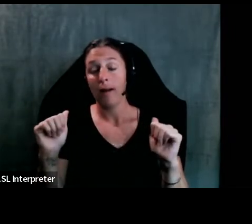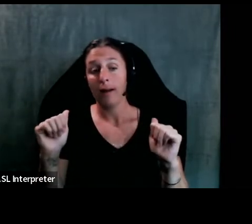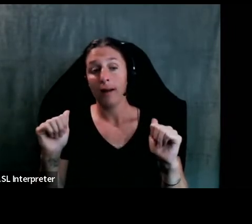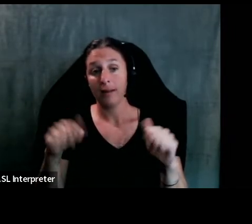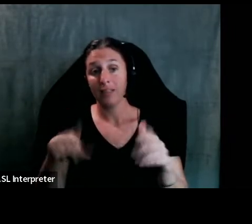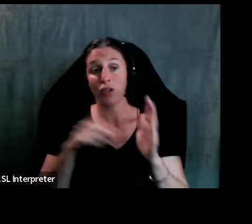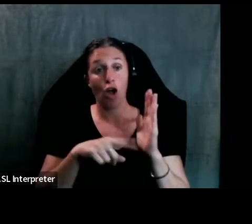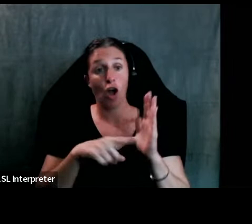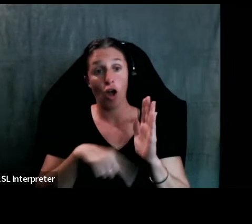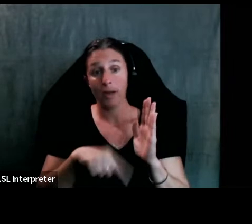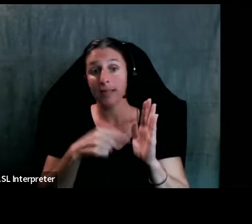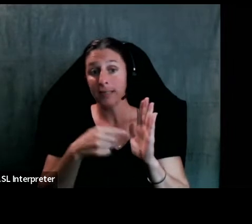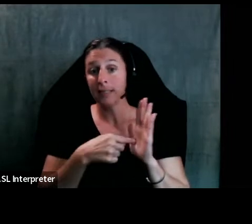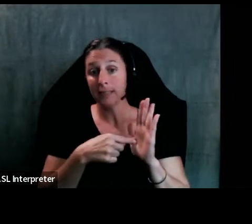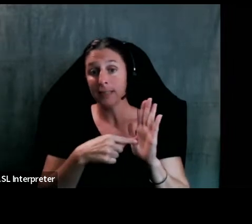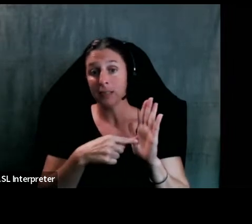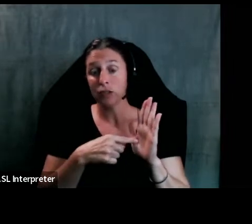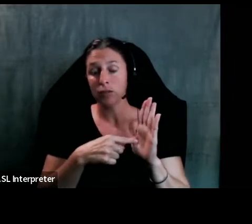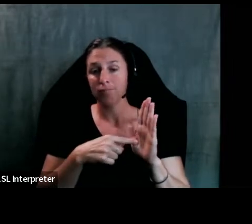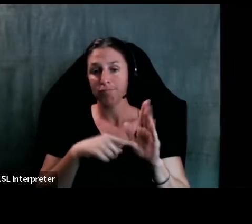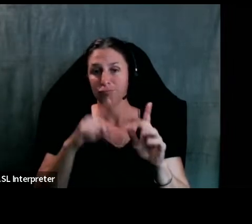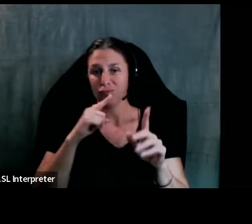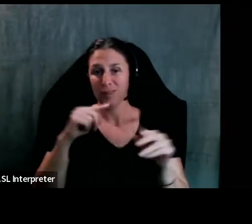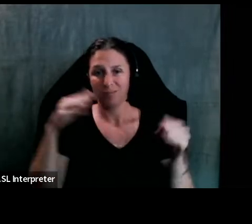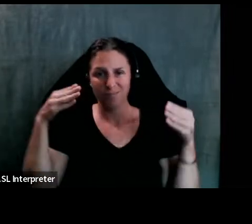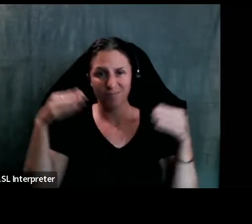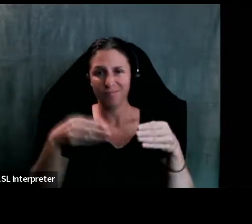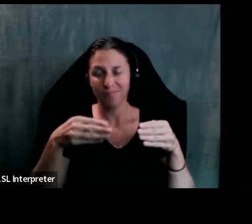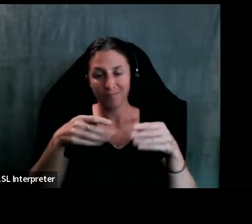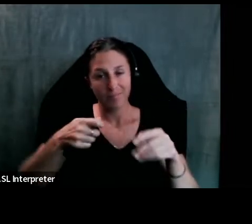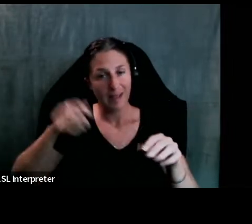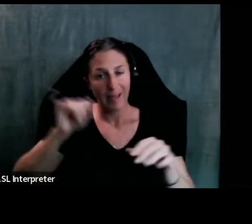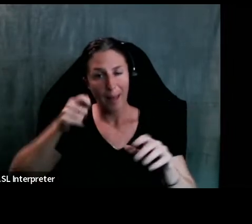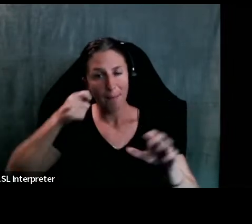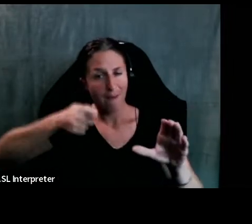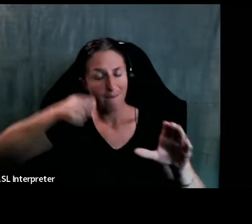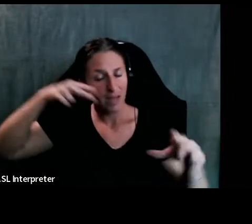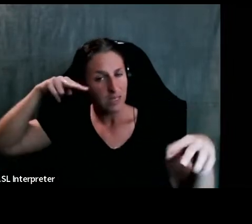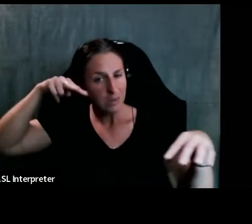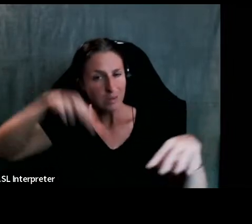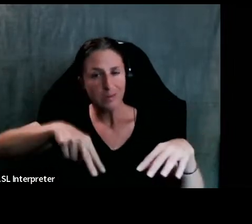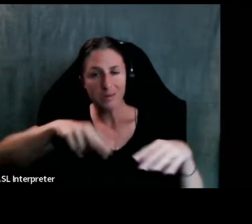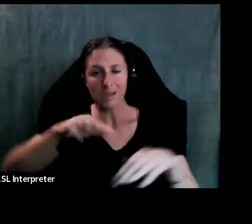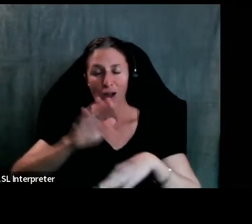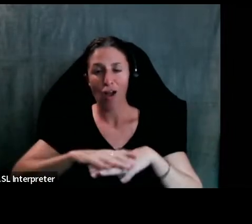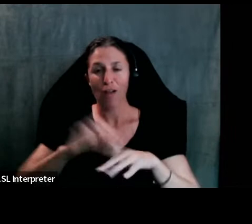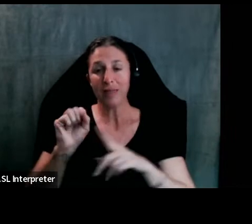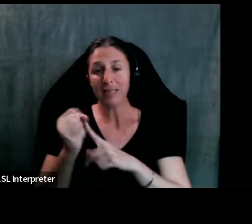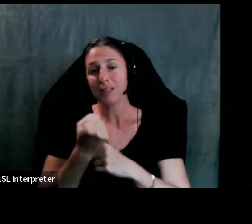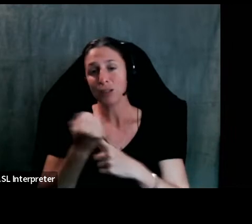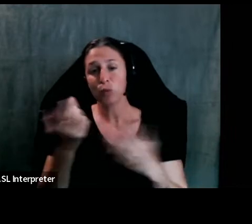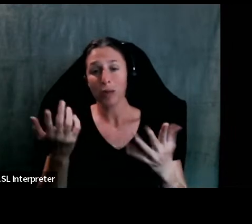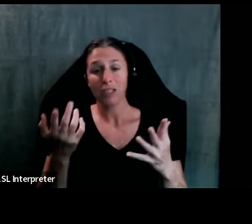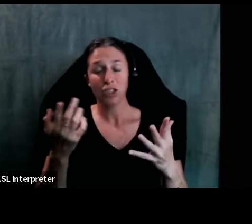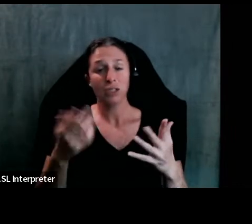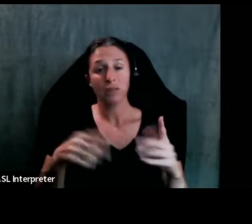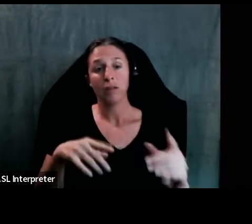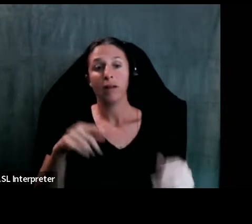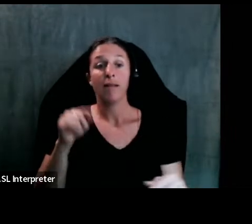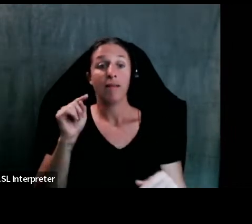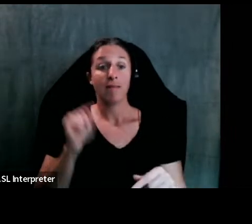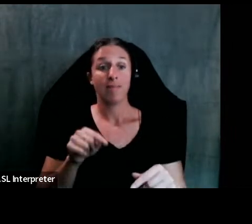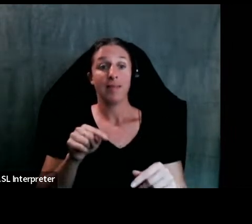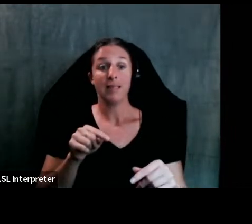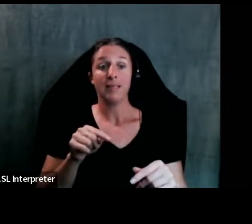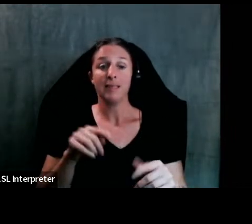audit has put a microscope or a magnifying glass, whatever you want to call it, onto the situation. And I think that right there